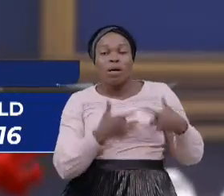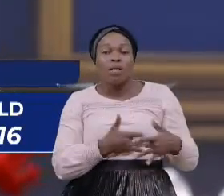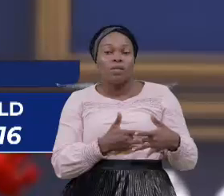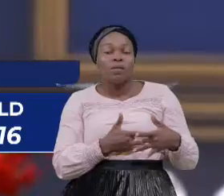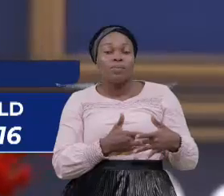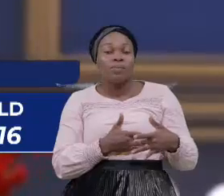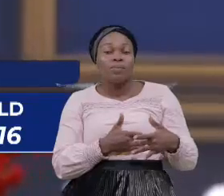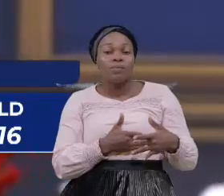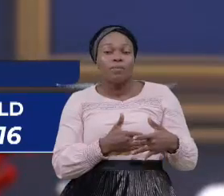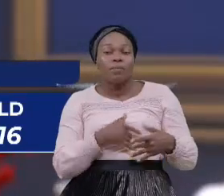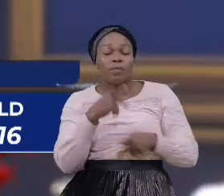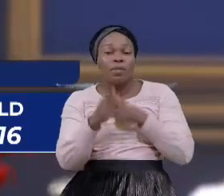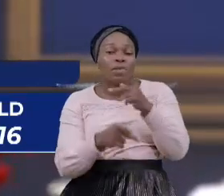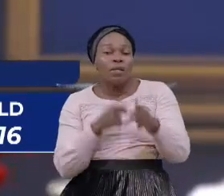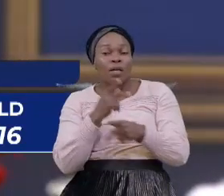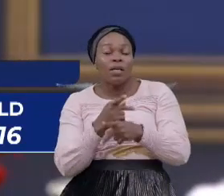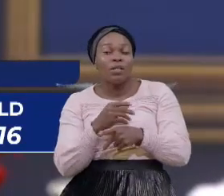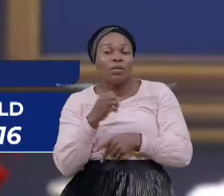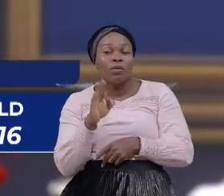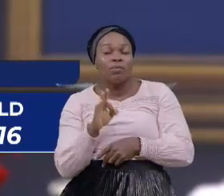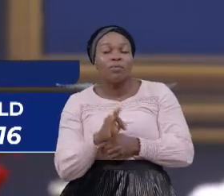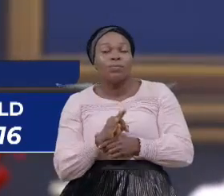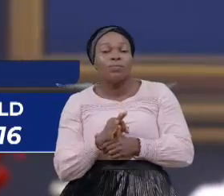kind of scorched.